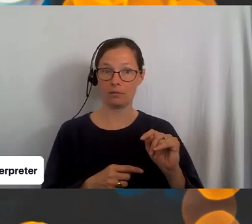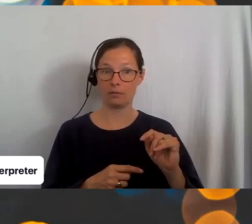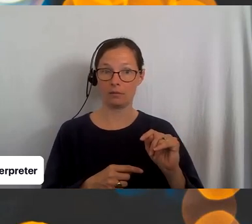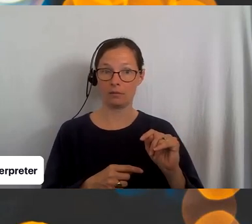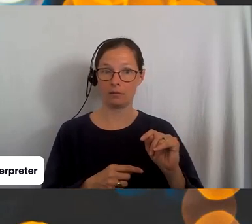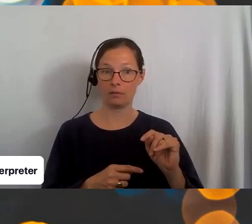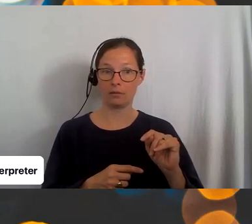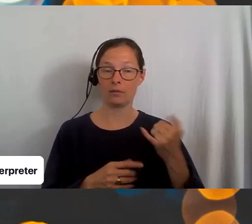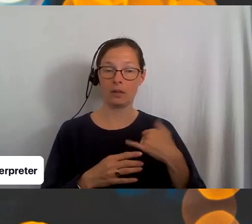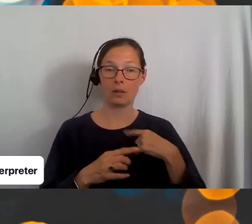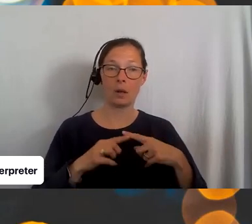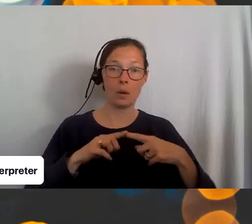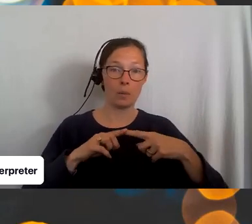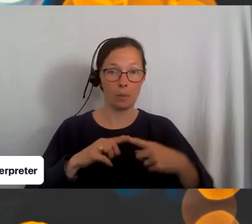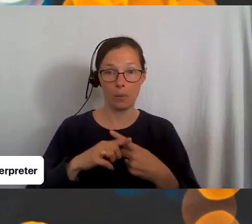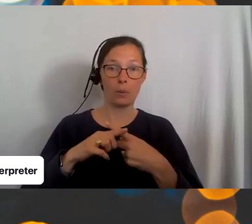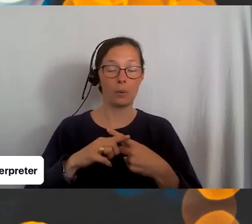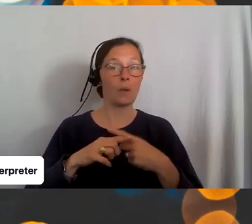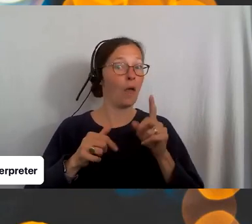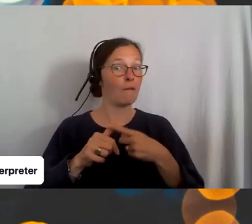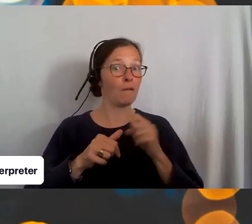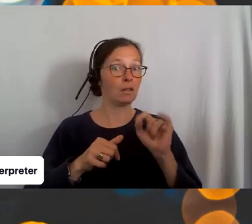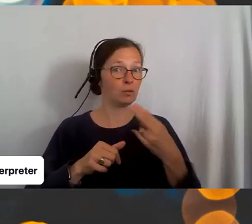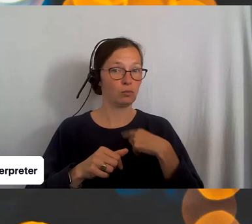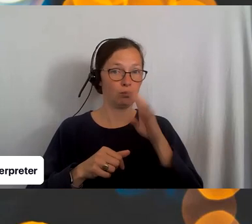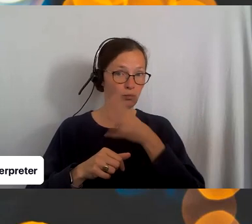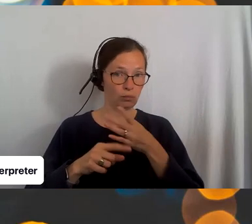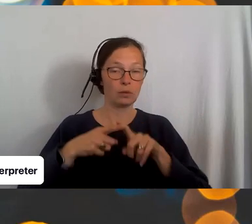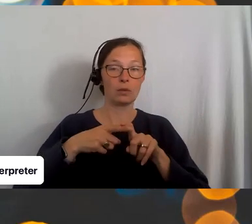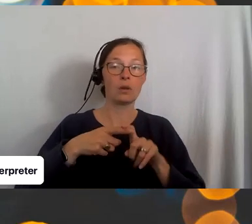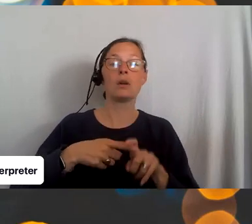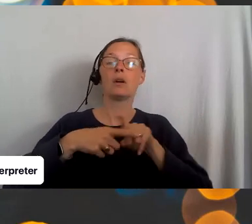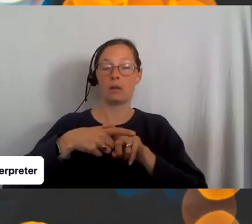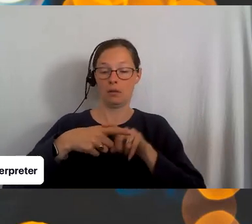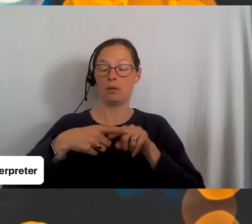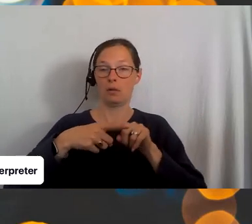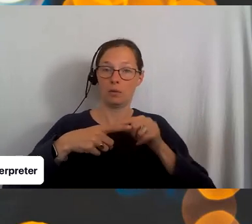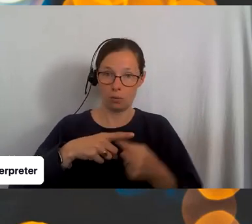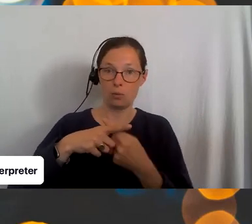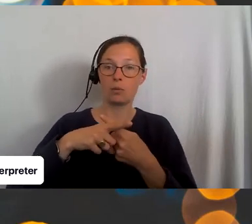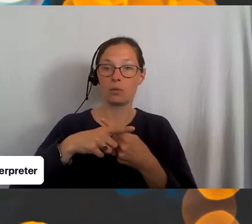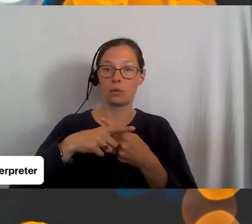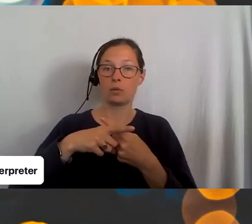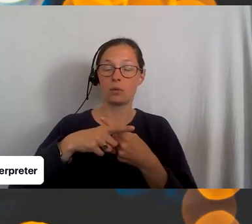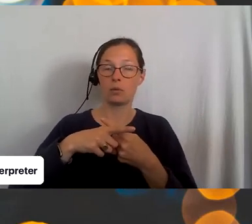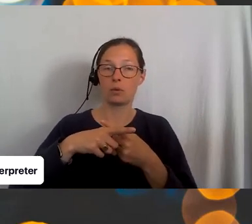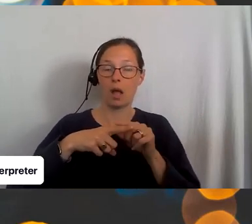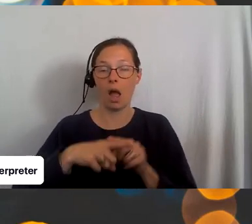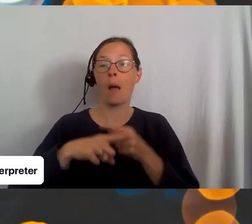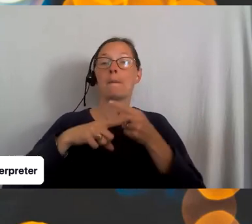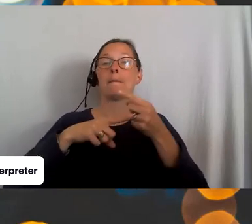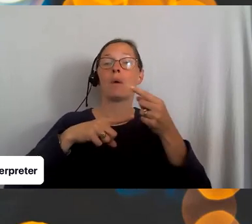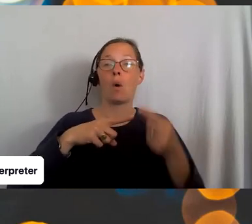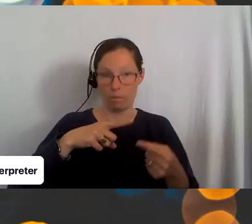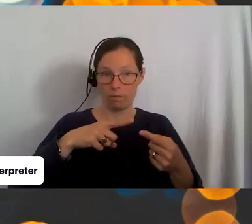Take the point of the needle, skip the first stitch, put through the original stitch, lift it up and over.